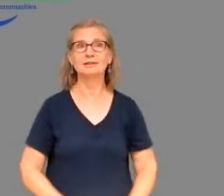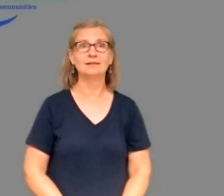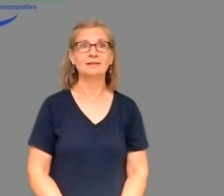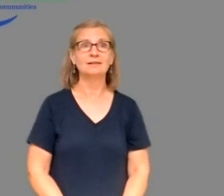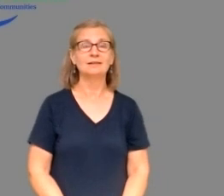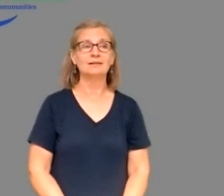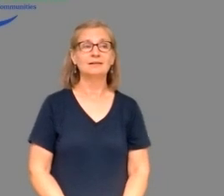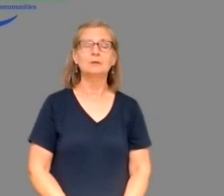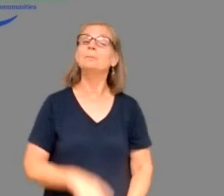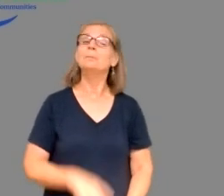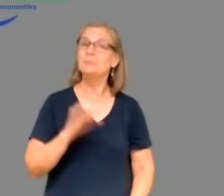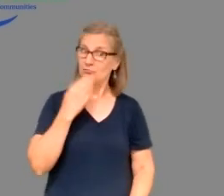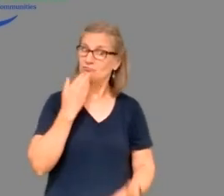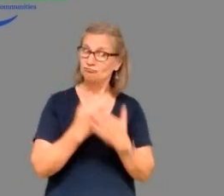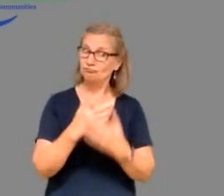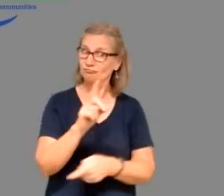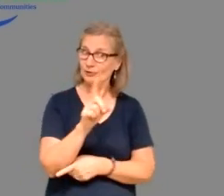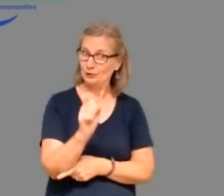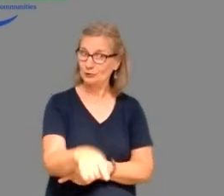But those are very good questions.